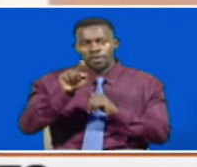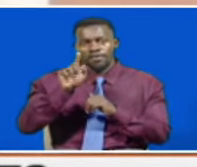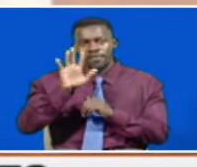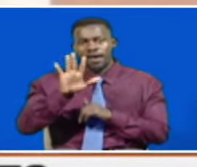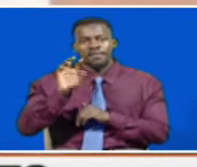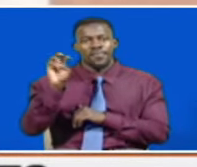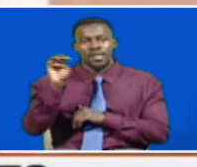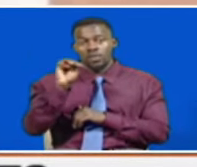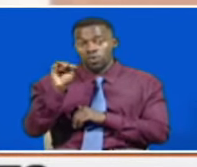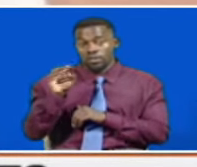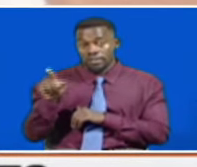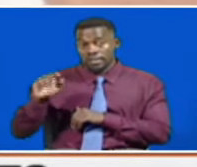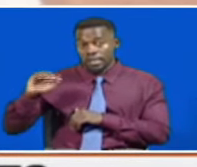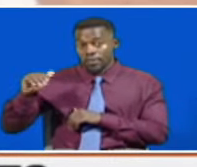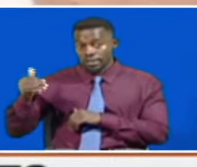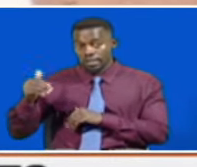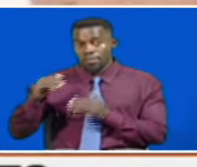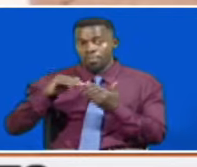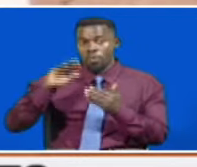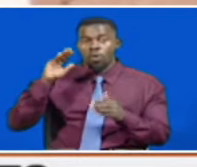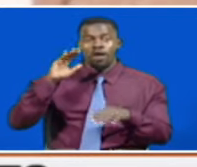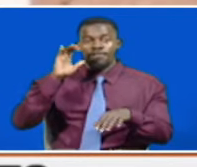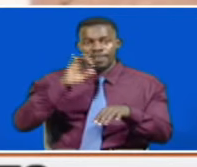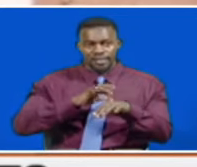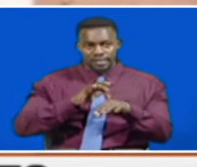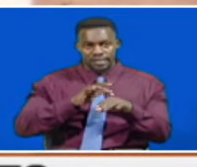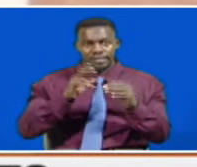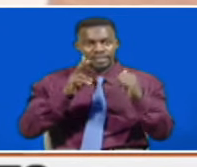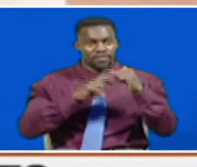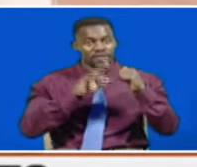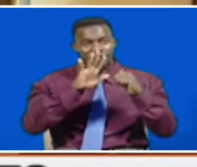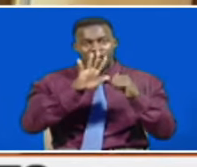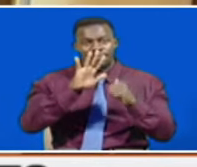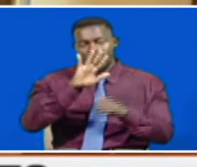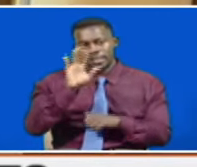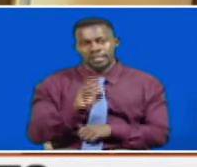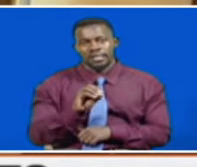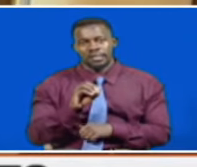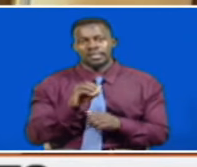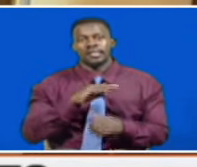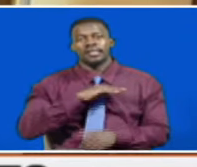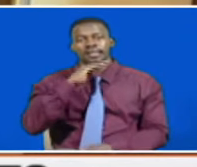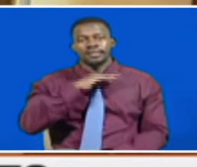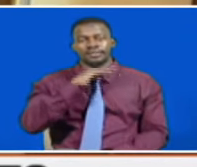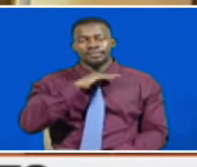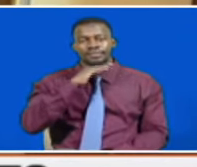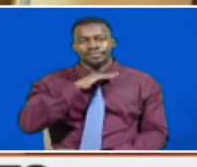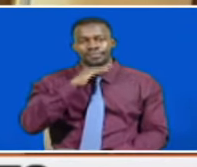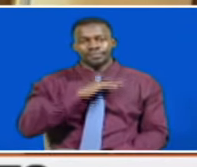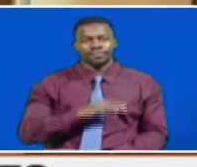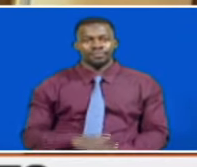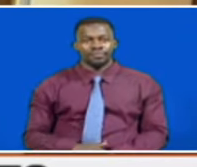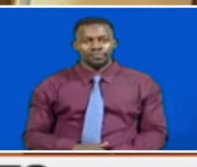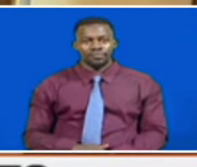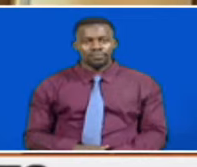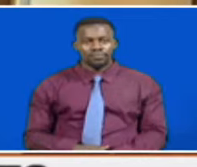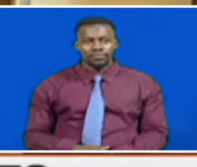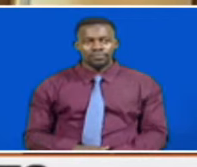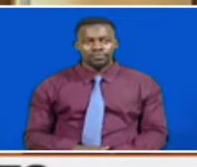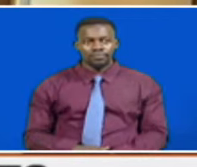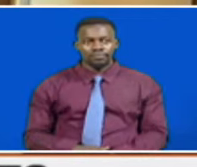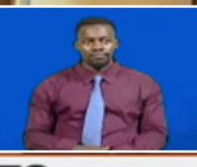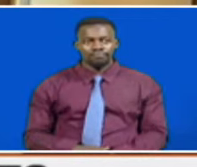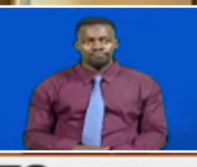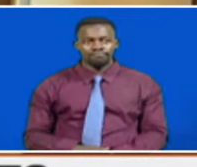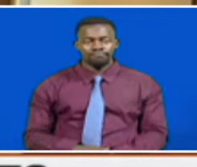with Marsabit losing 70% of its livestock. The feedlot in itself, you know